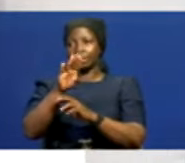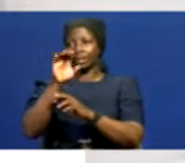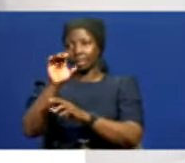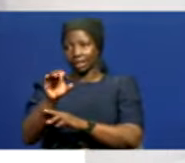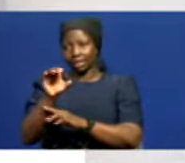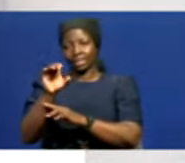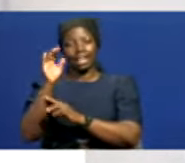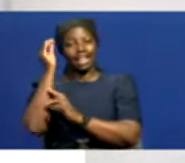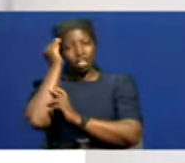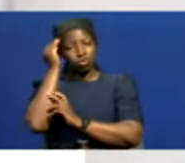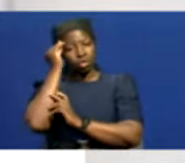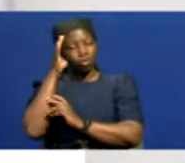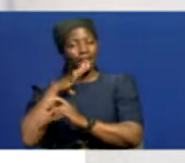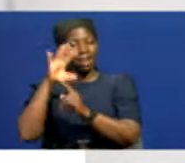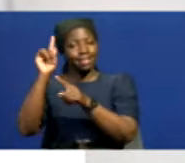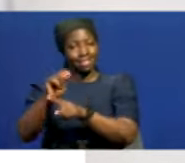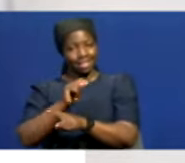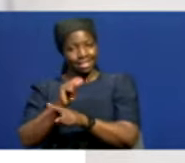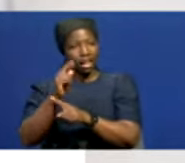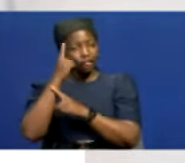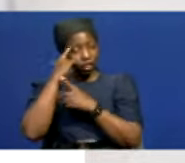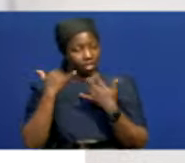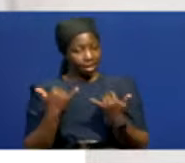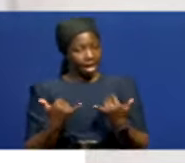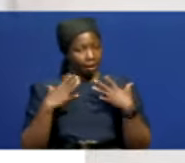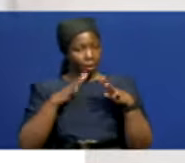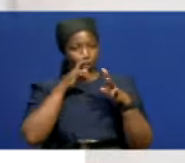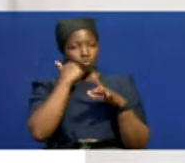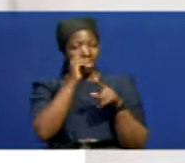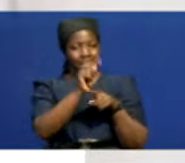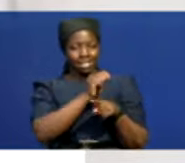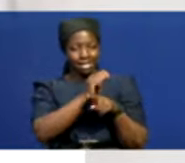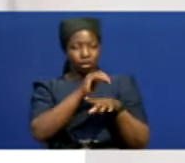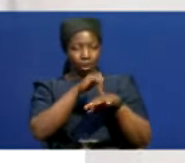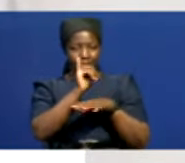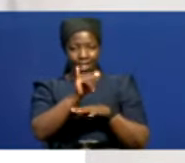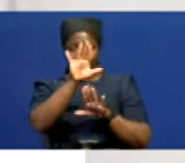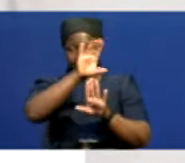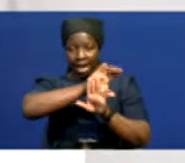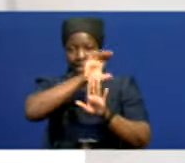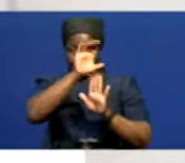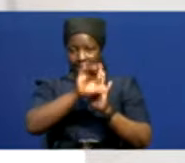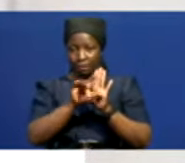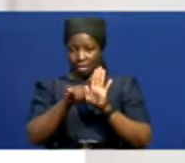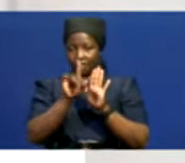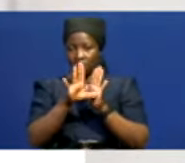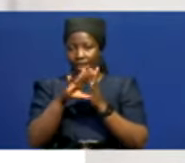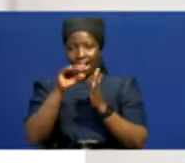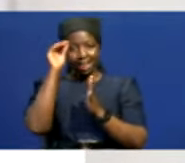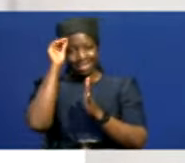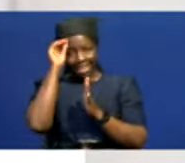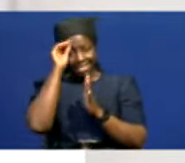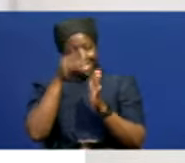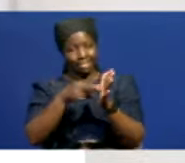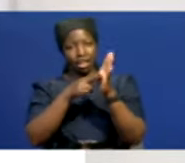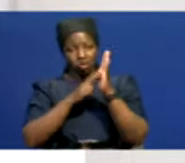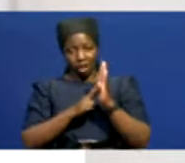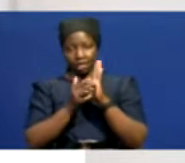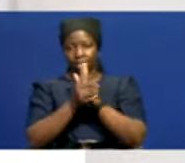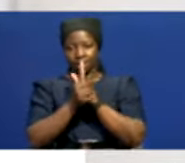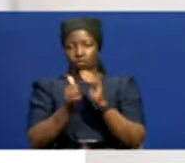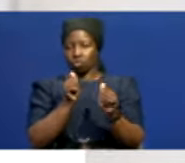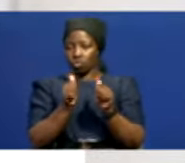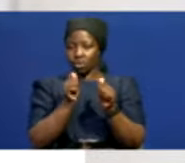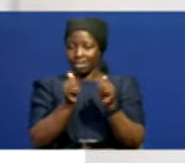training, and therefore the young people who are training on that curricula are learning the requisite skills that are not